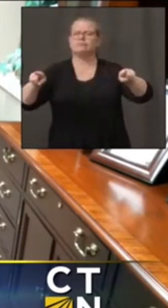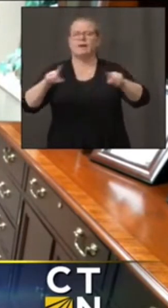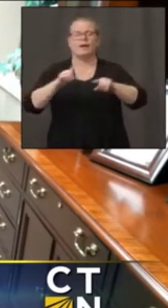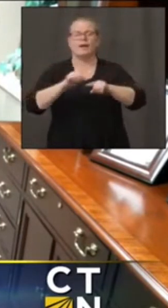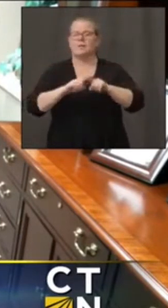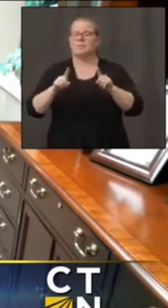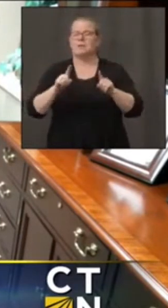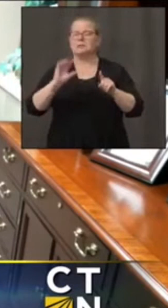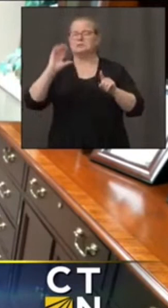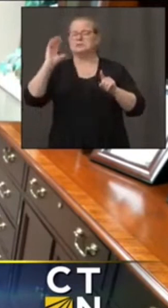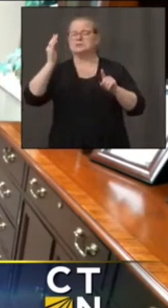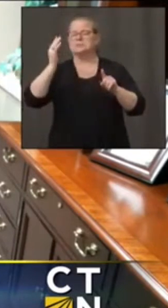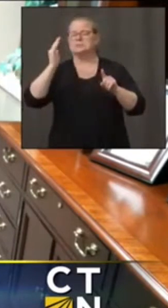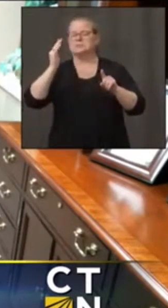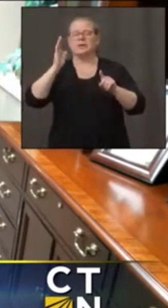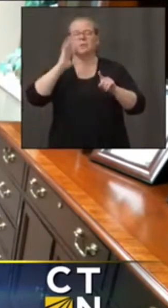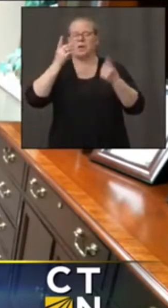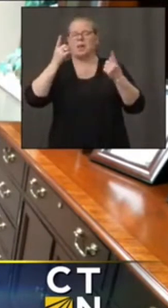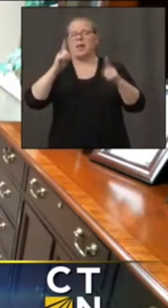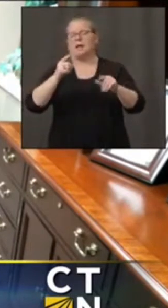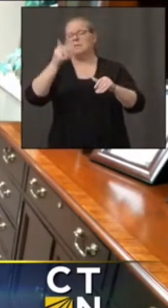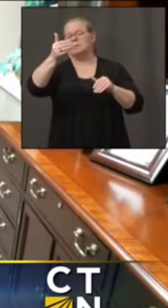until mid-January.